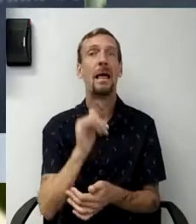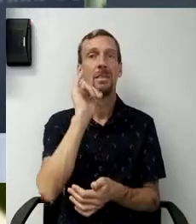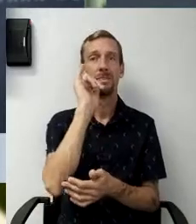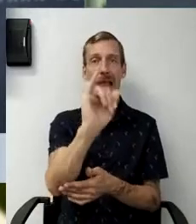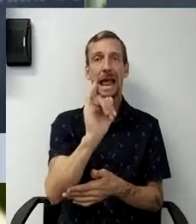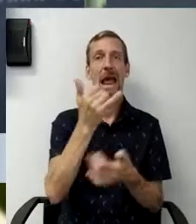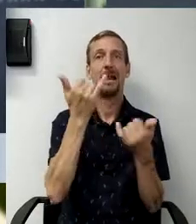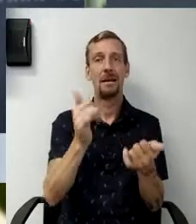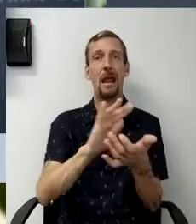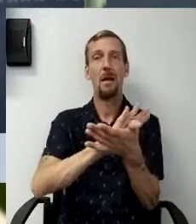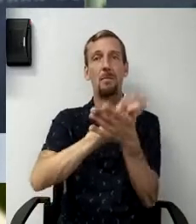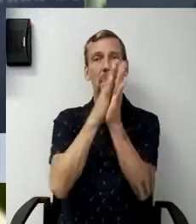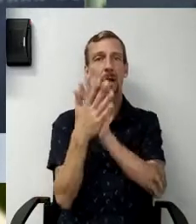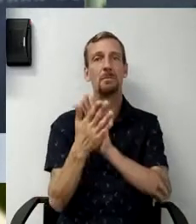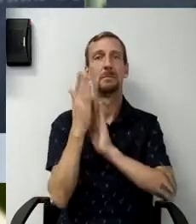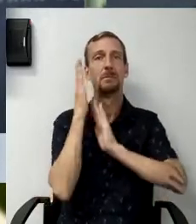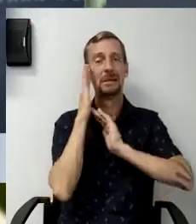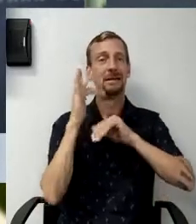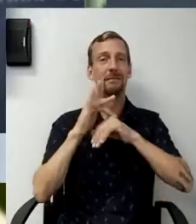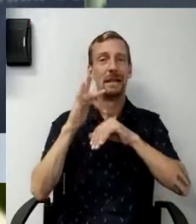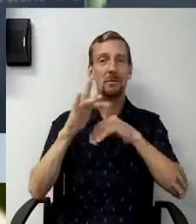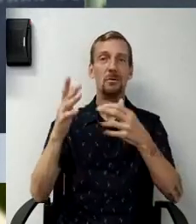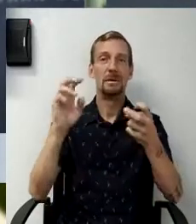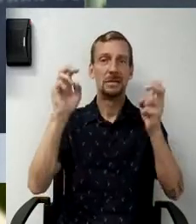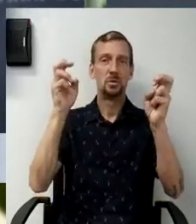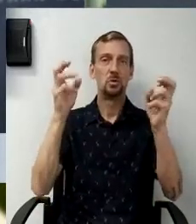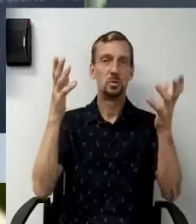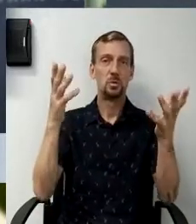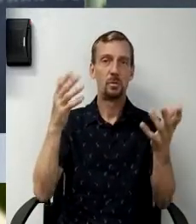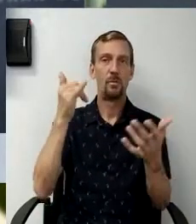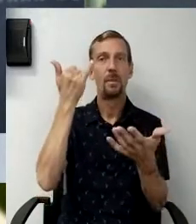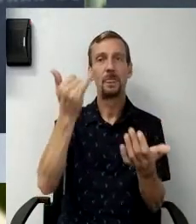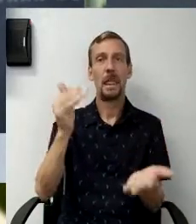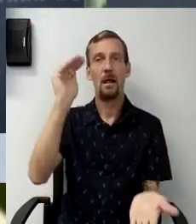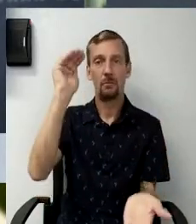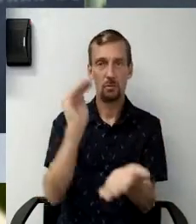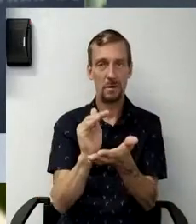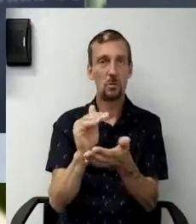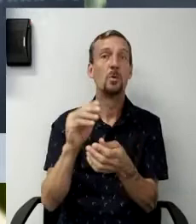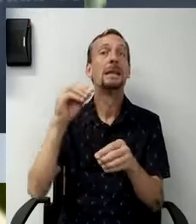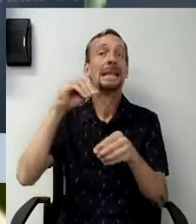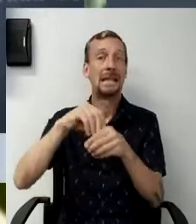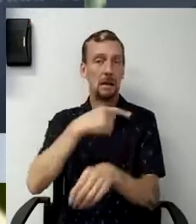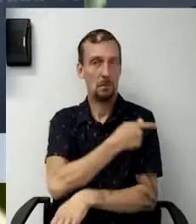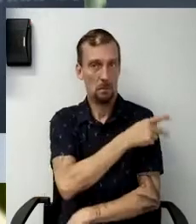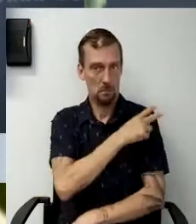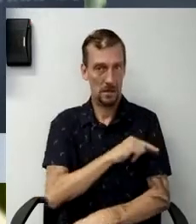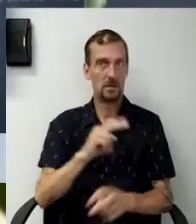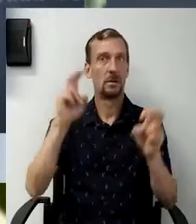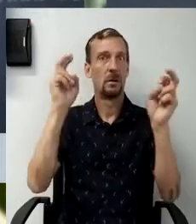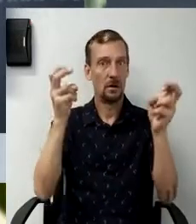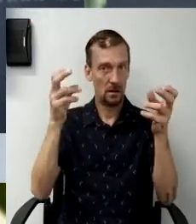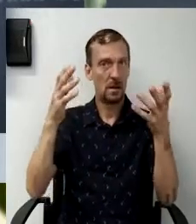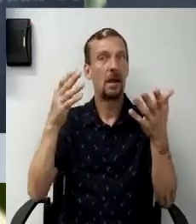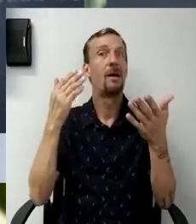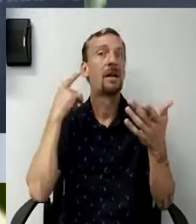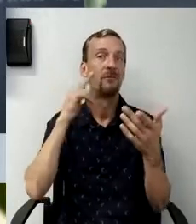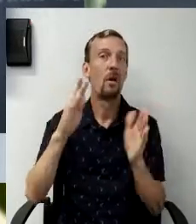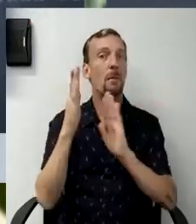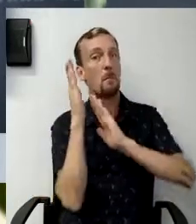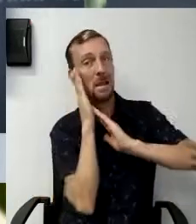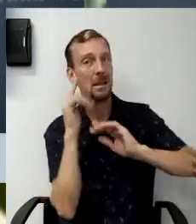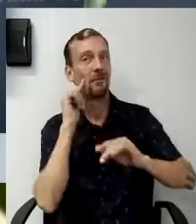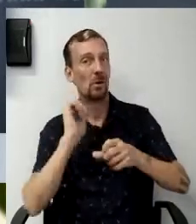bed availability issue, and you would reduce inpatient elective surgeries to create some bed